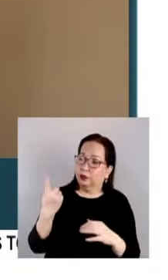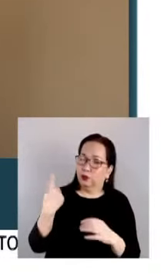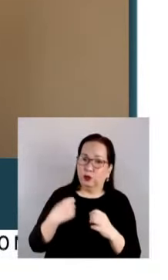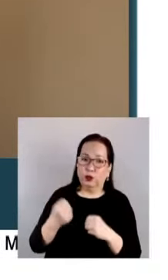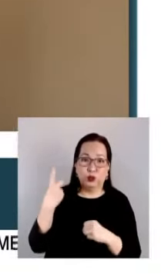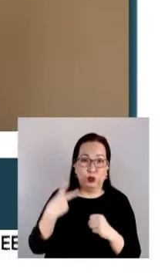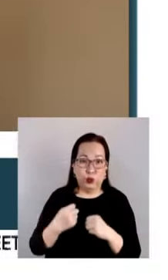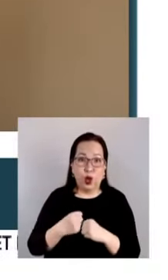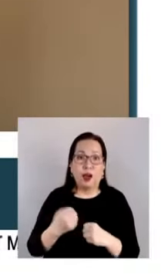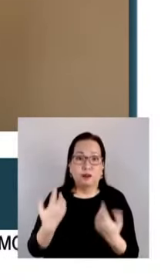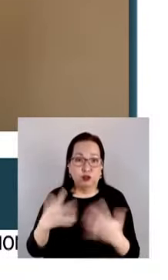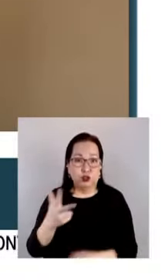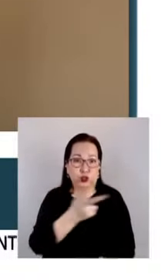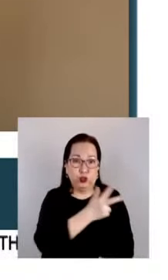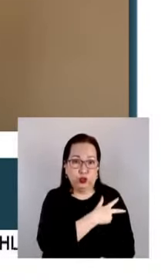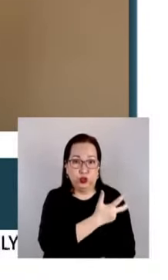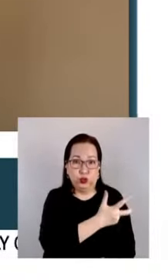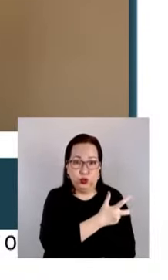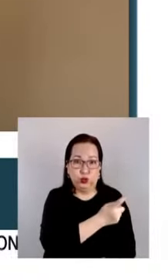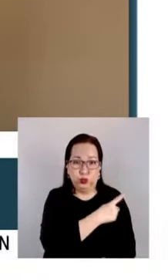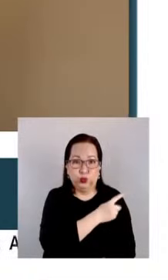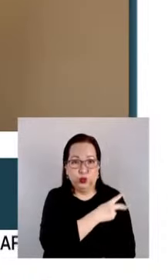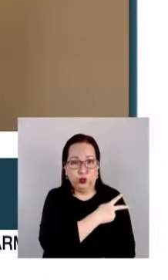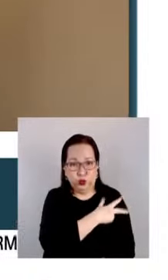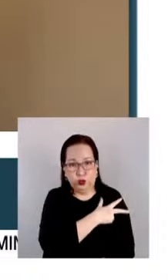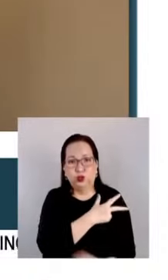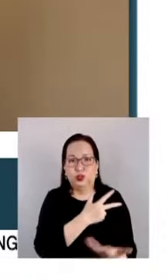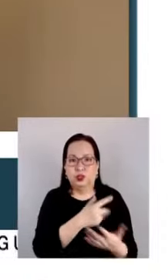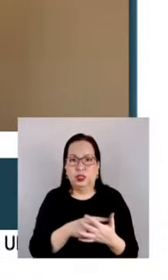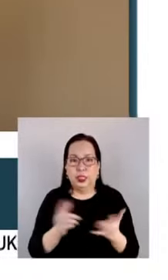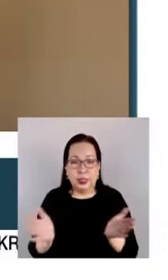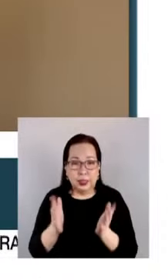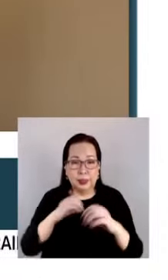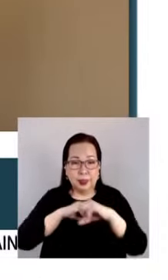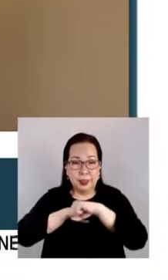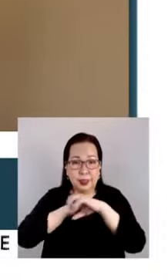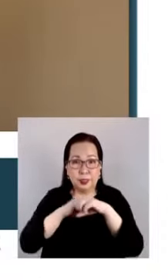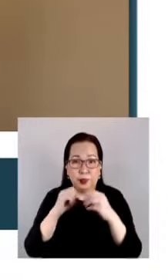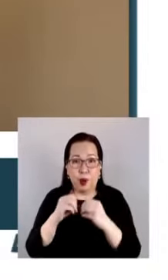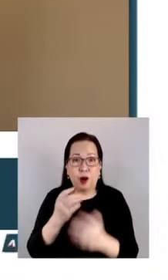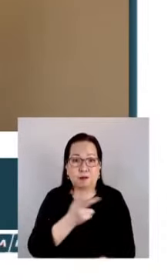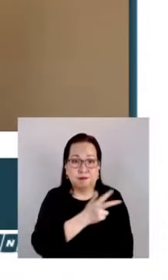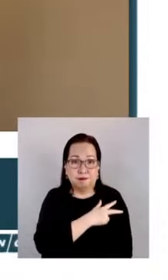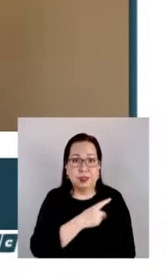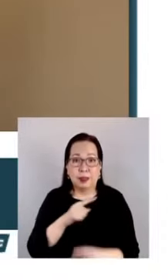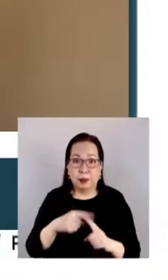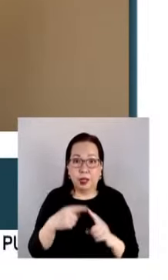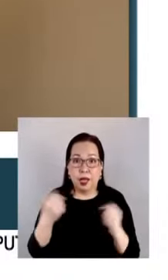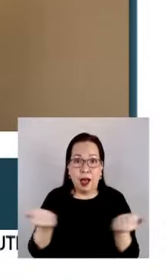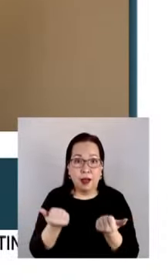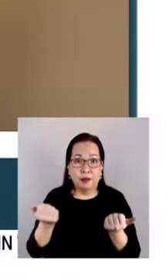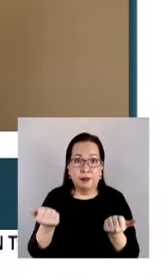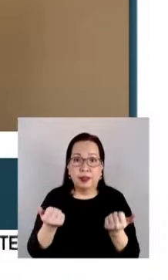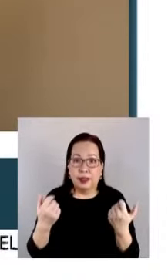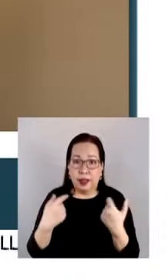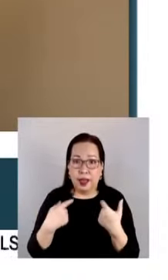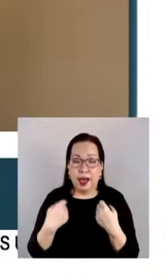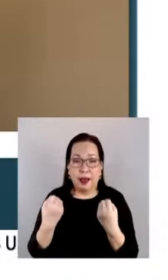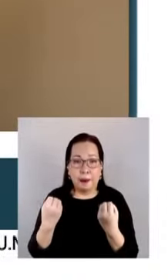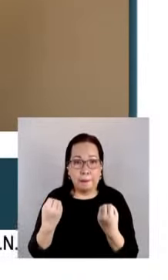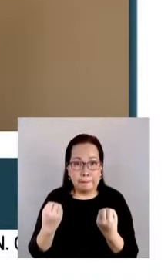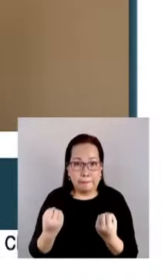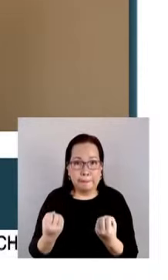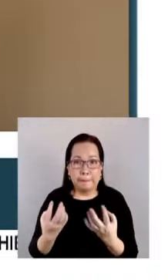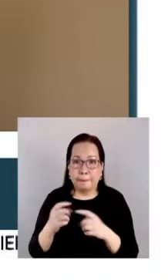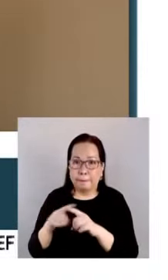our vaccination rate. We continue to advocate booster, and of course, the availability now of more effective antiviral